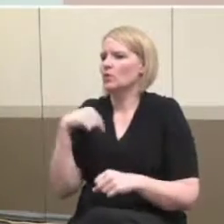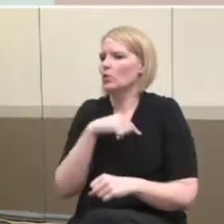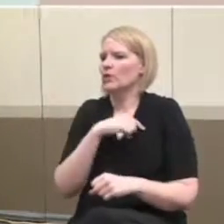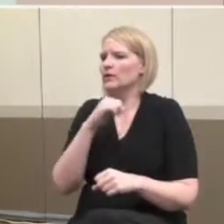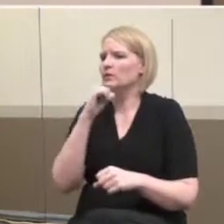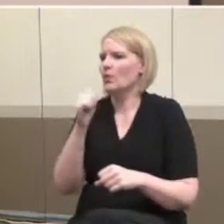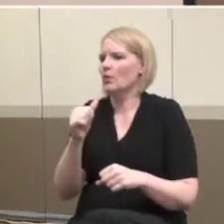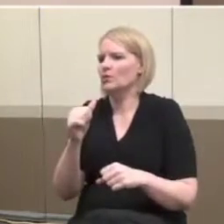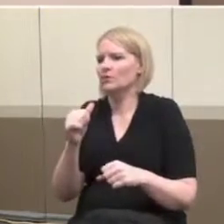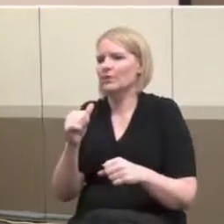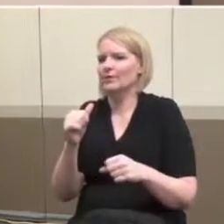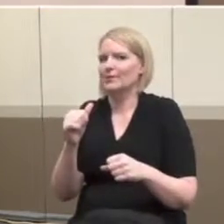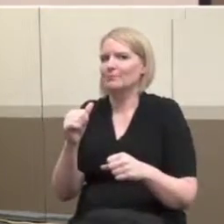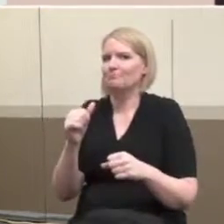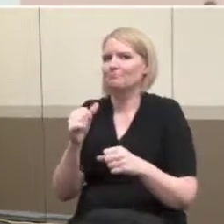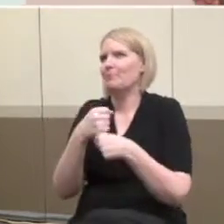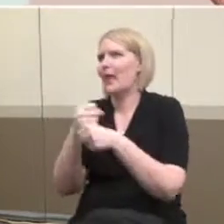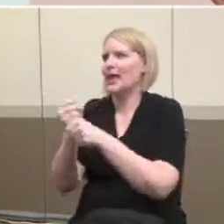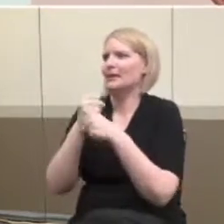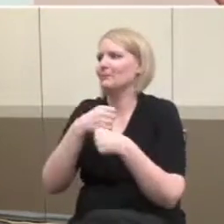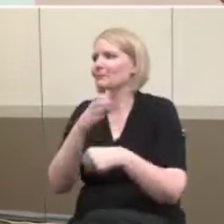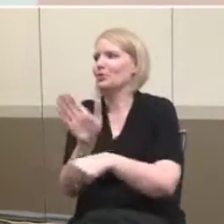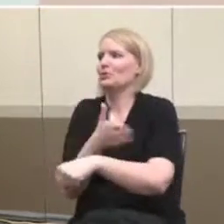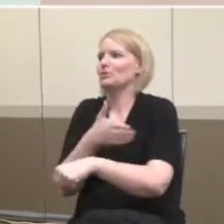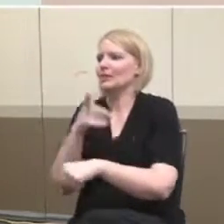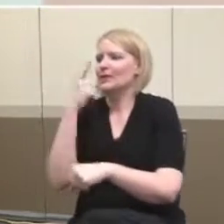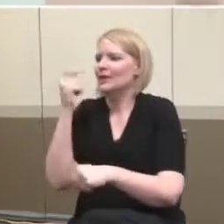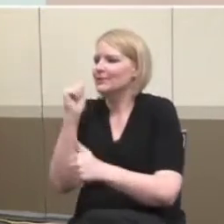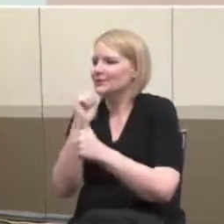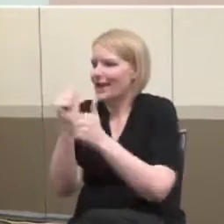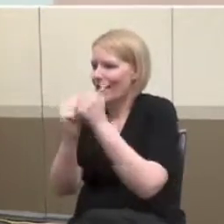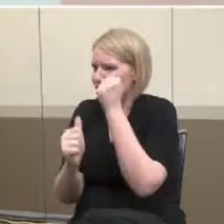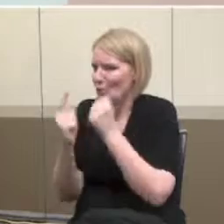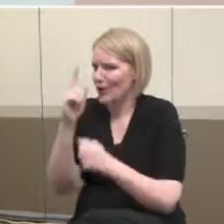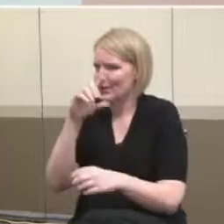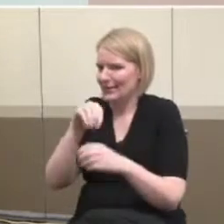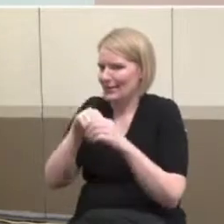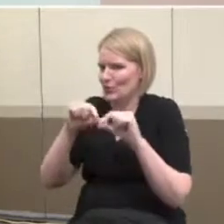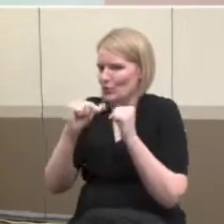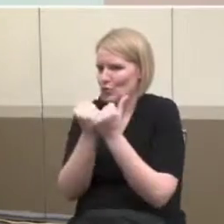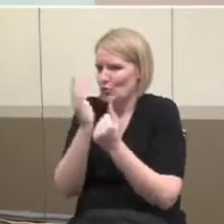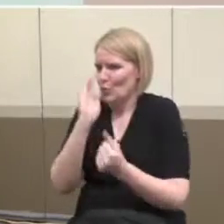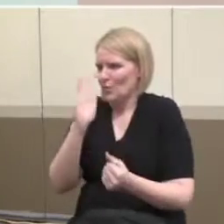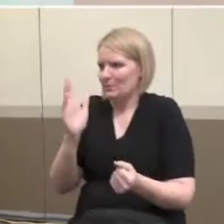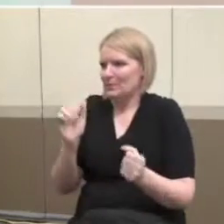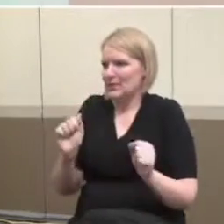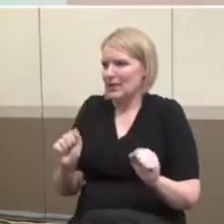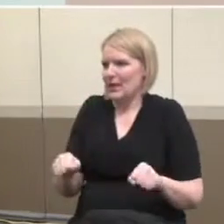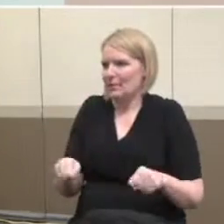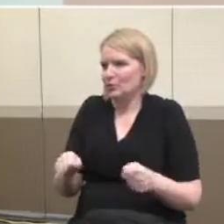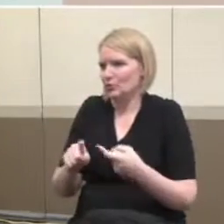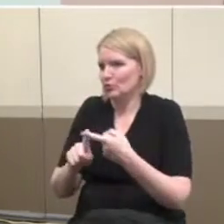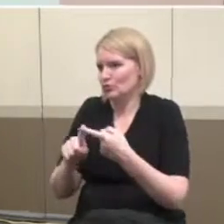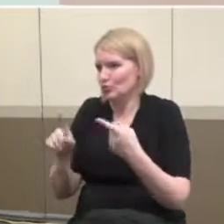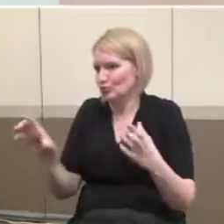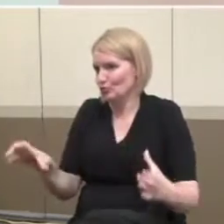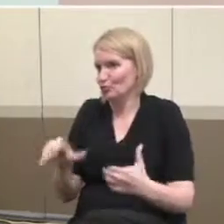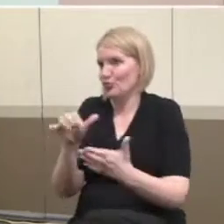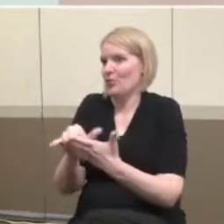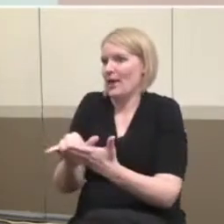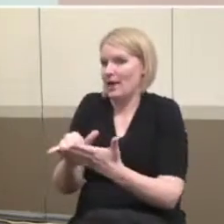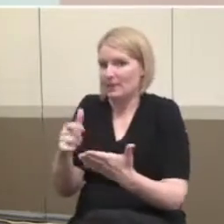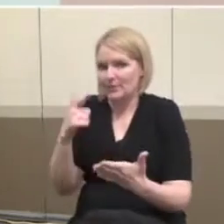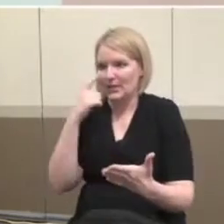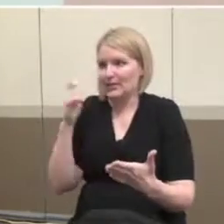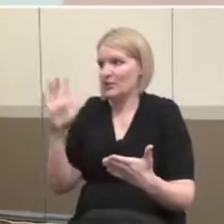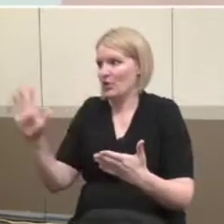not necessarily making music because not everyone in the group would be able to maybe really be able to do that,